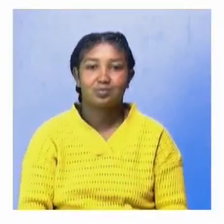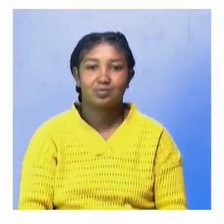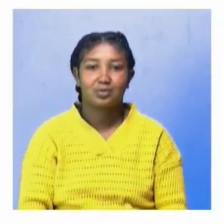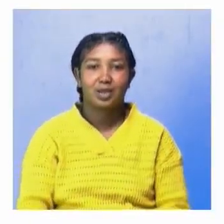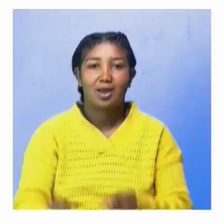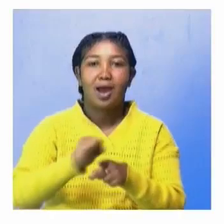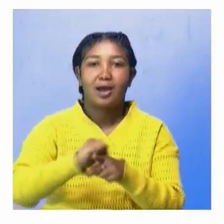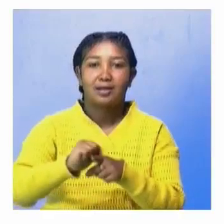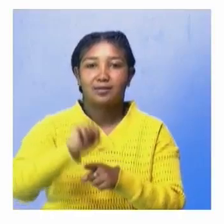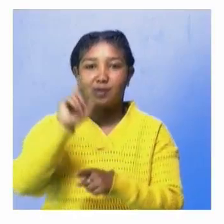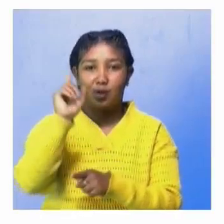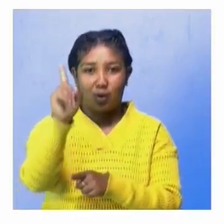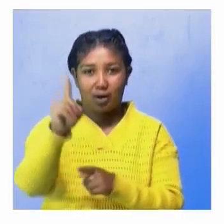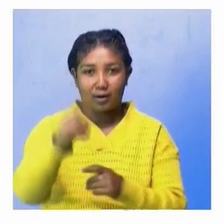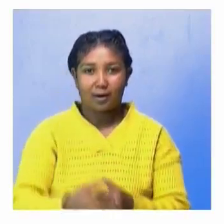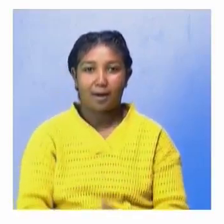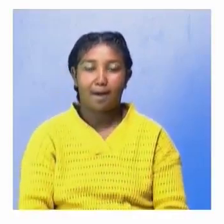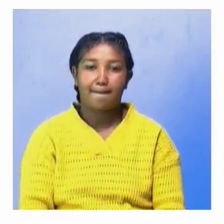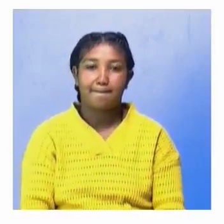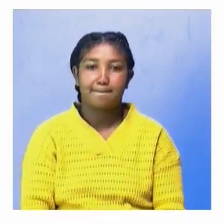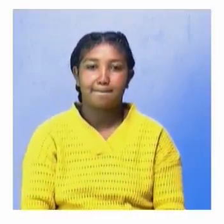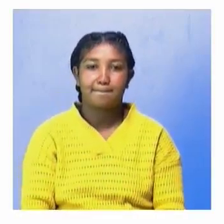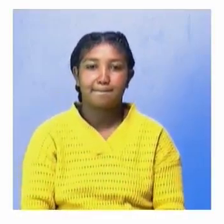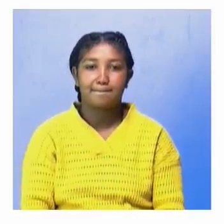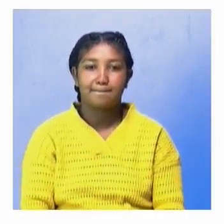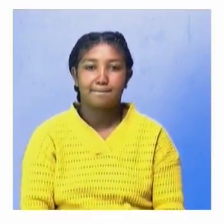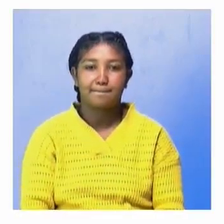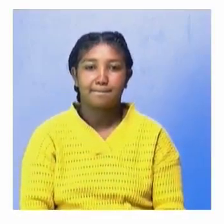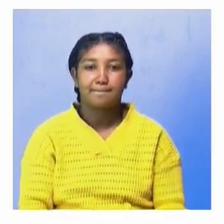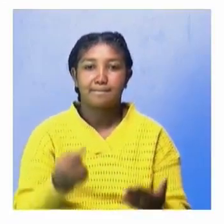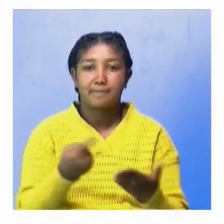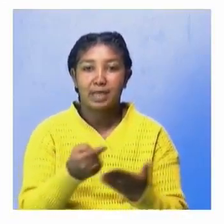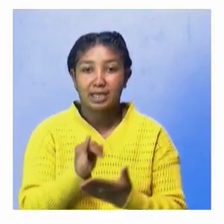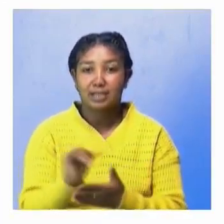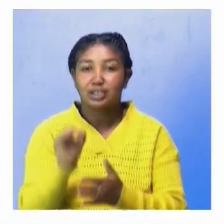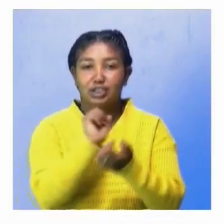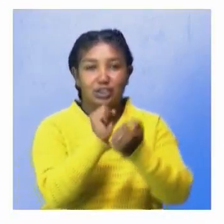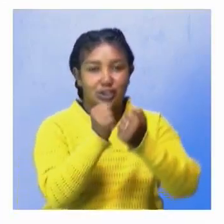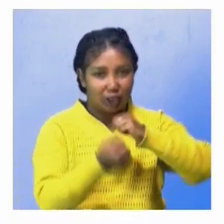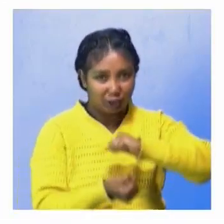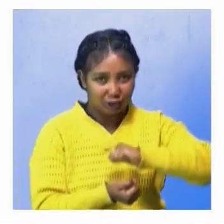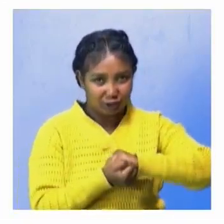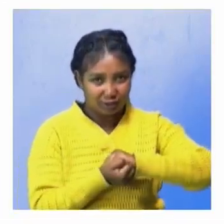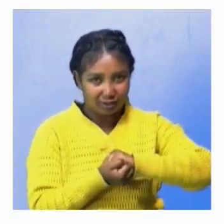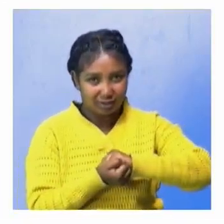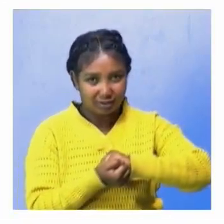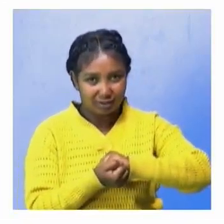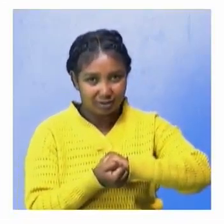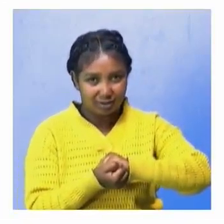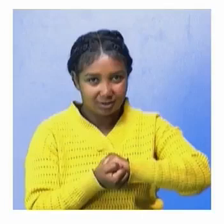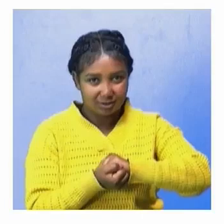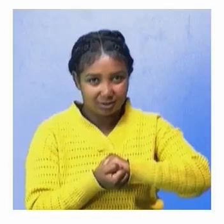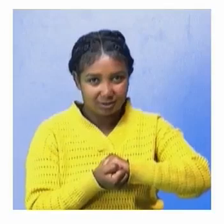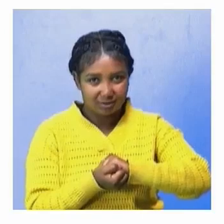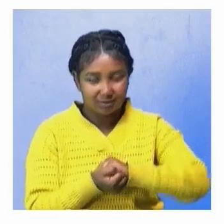Activity 1. Here is change